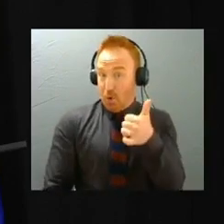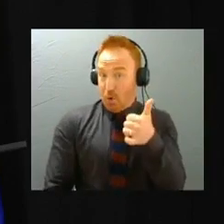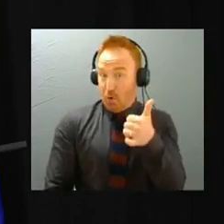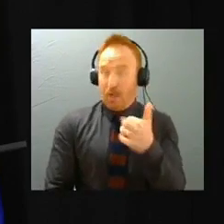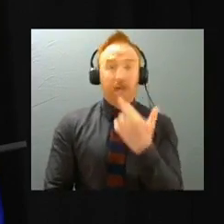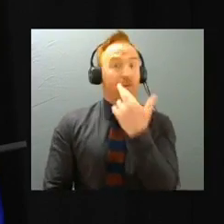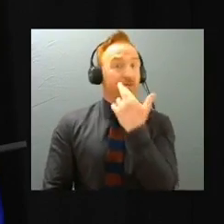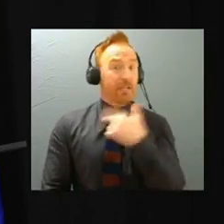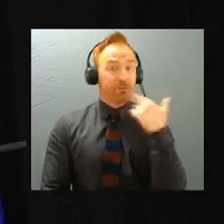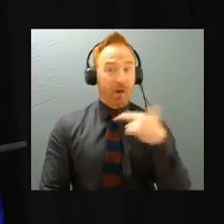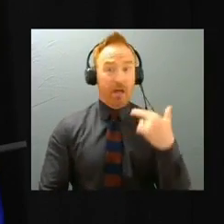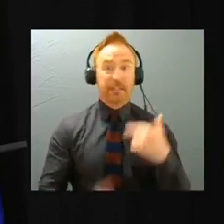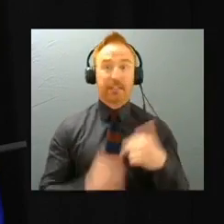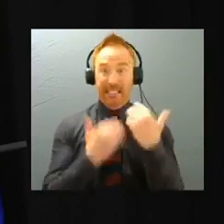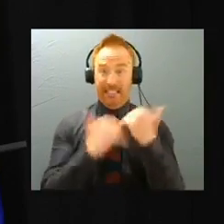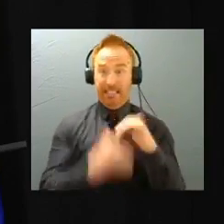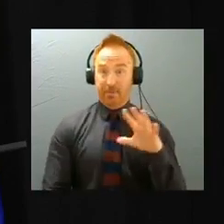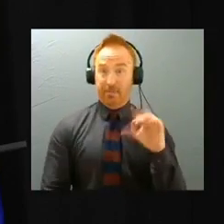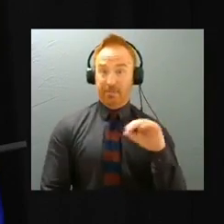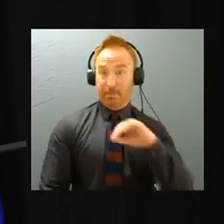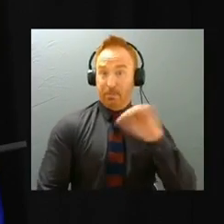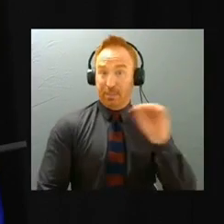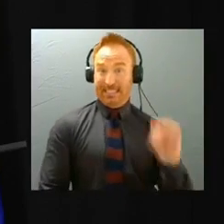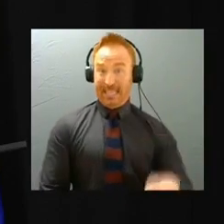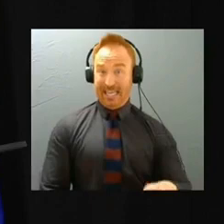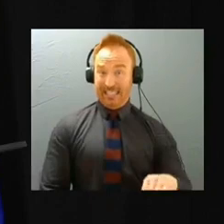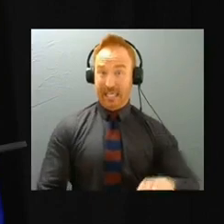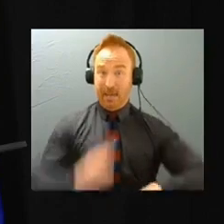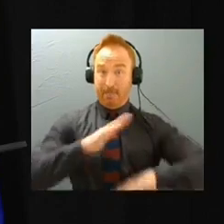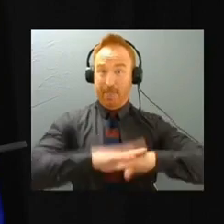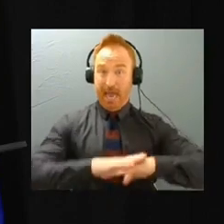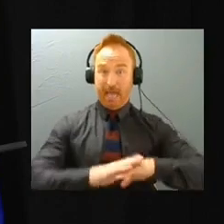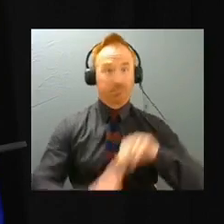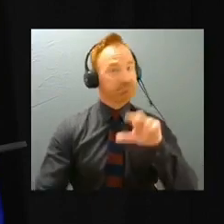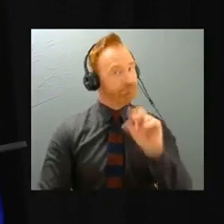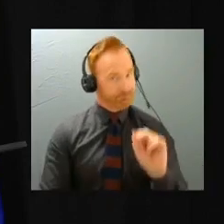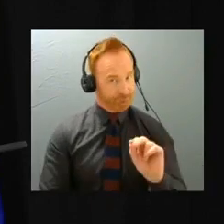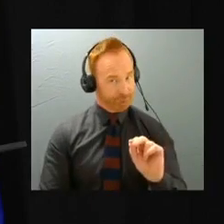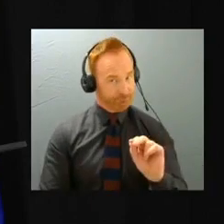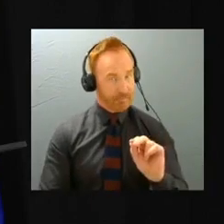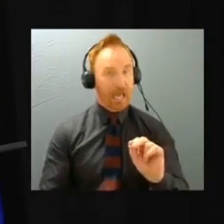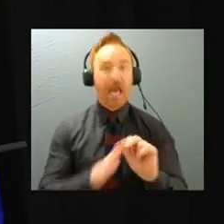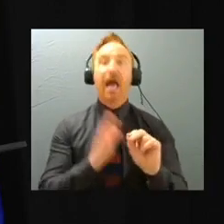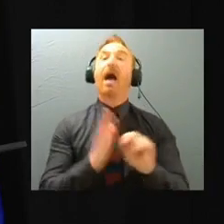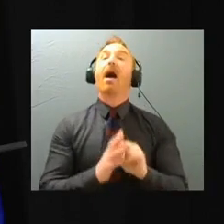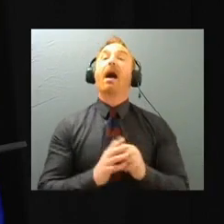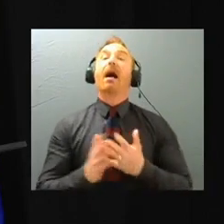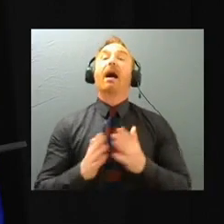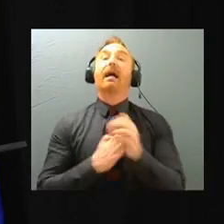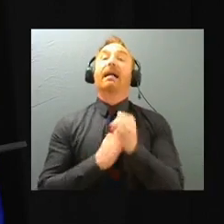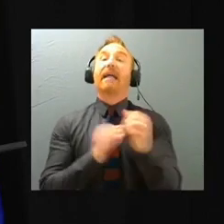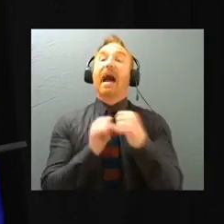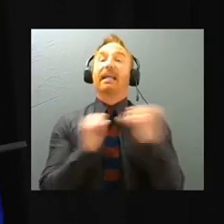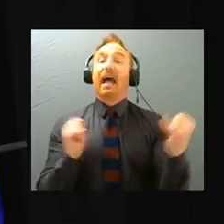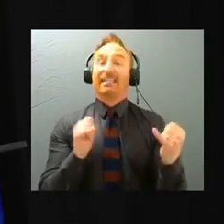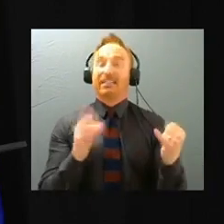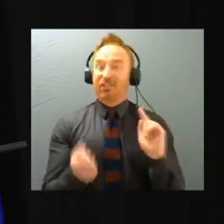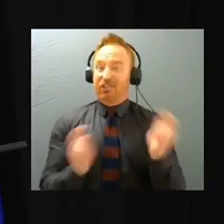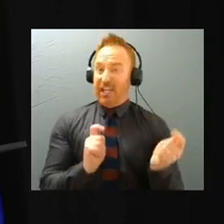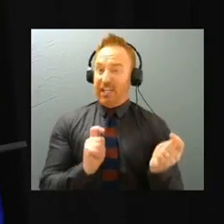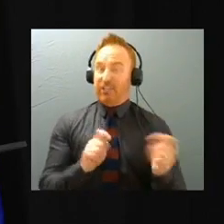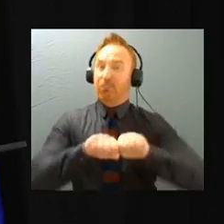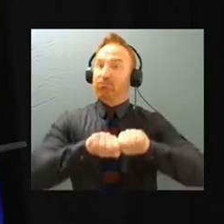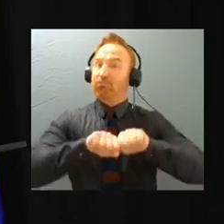to 50% capacity. Updated guidelines for restaurants have now been released to help restaurants understand how